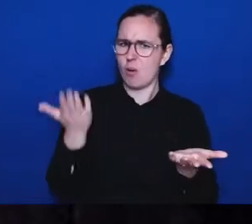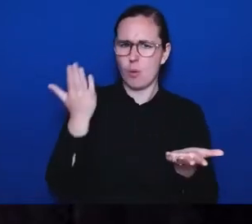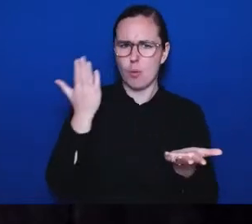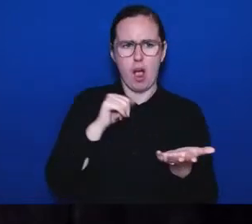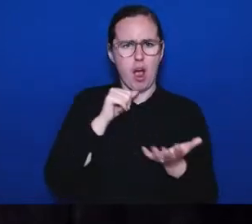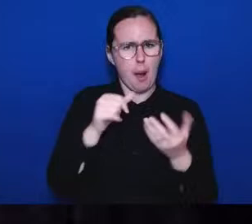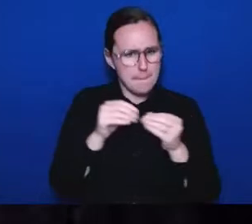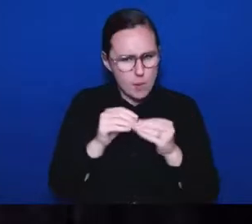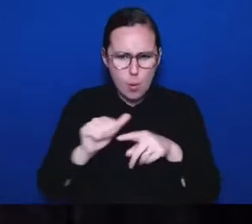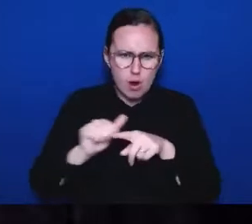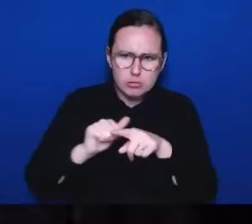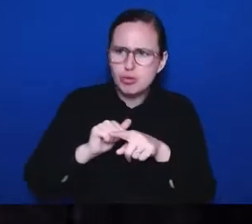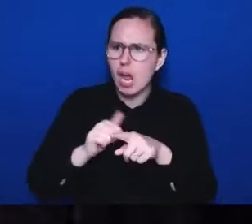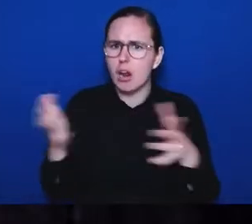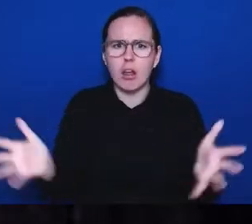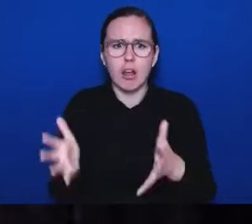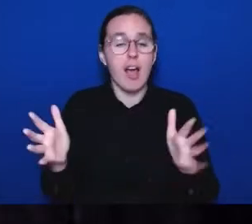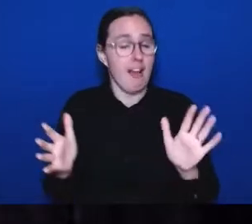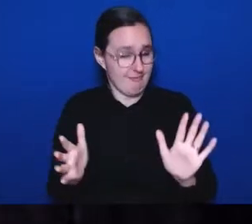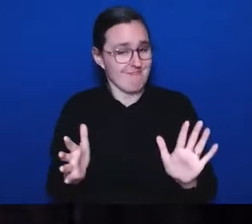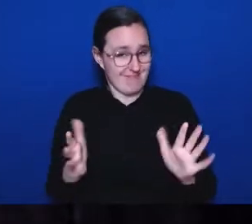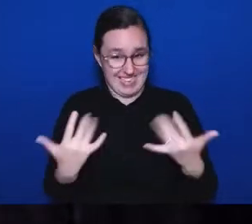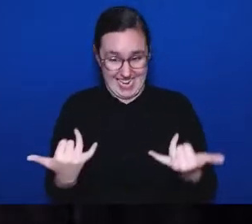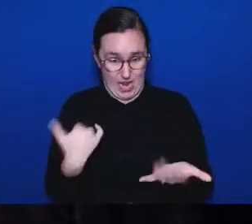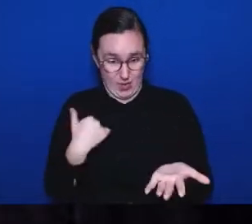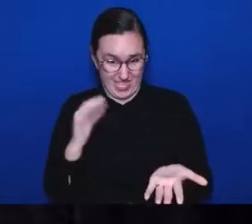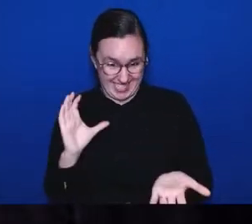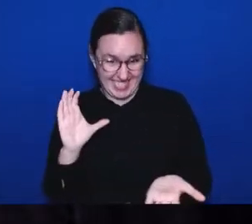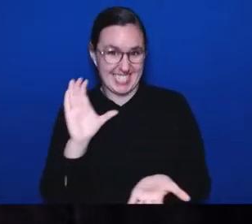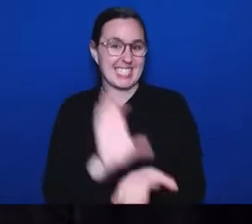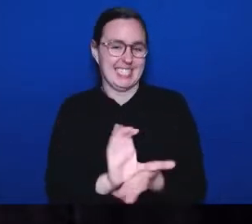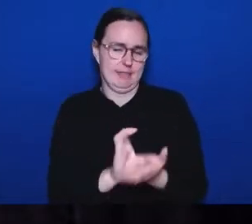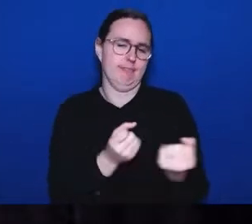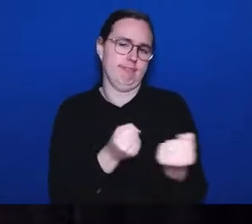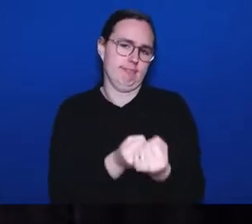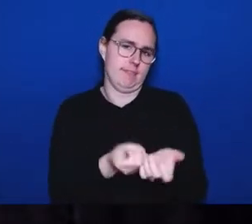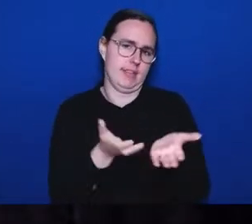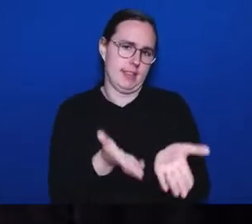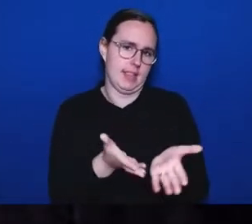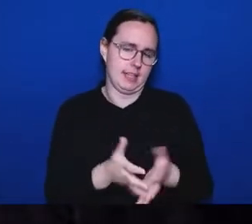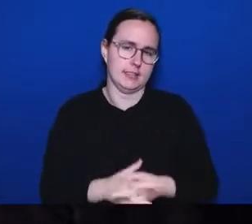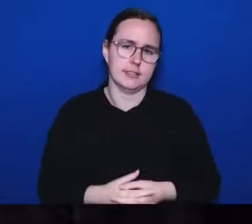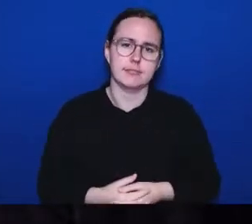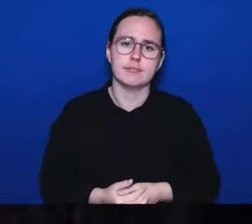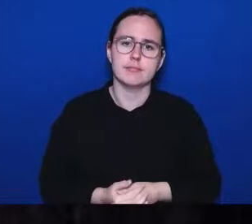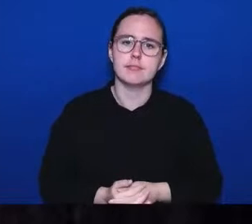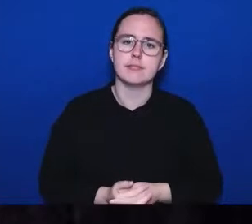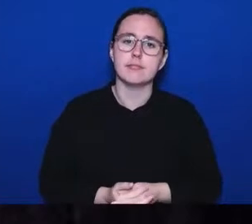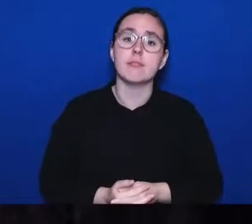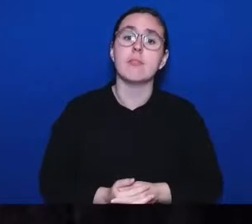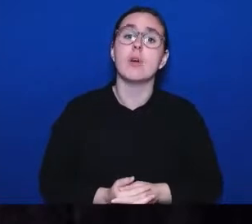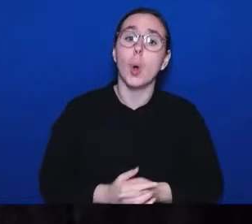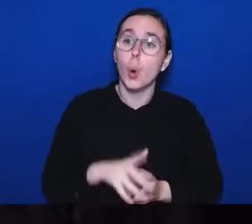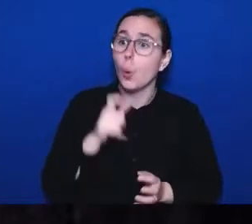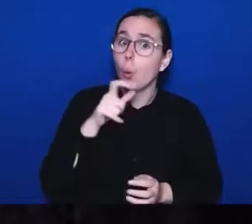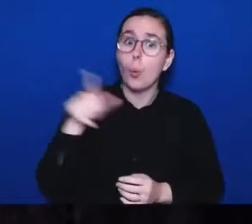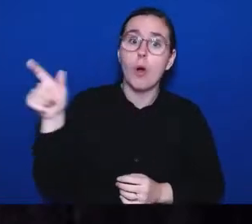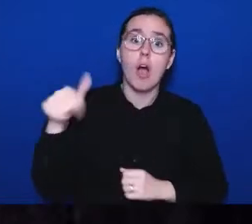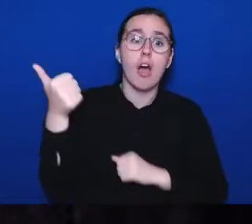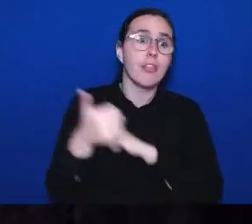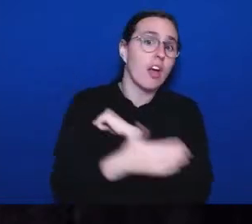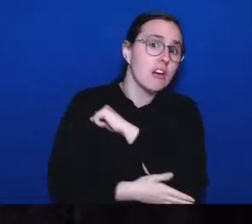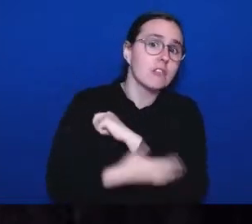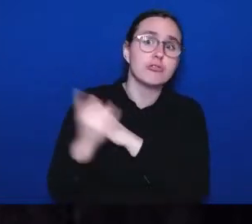agreement supports that. We need to address barriers to internationally educated doctors and to build out team-based care and allow doctors to work